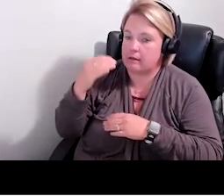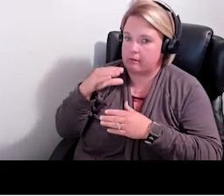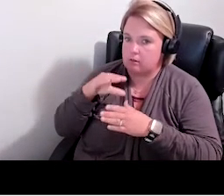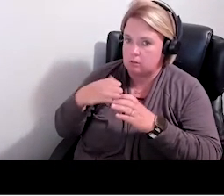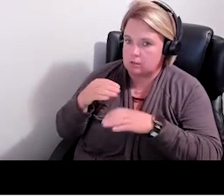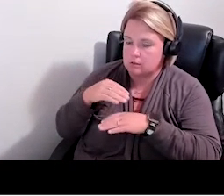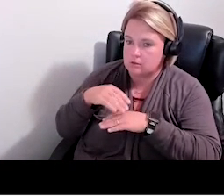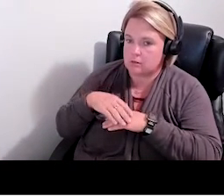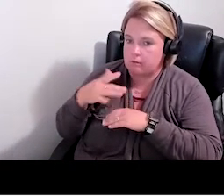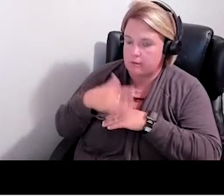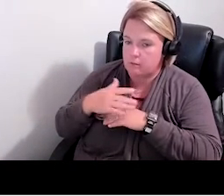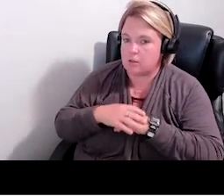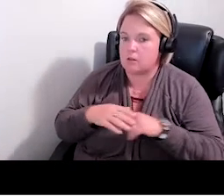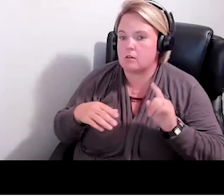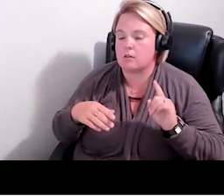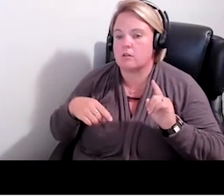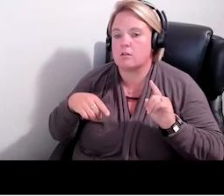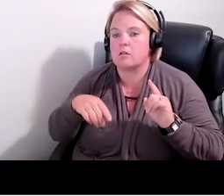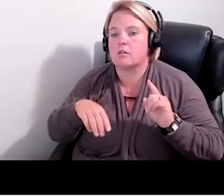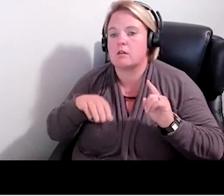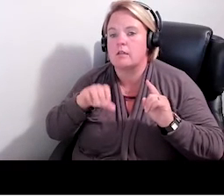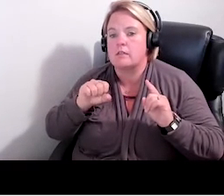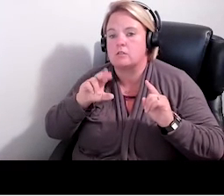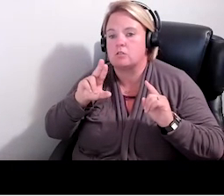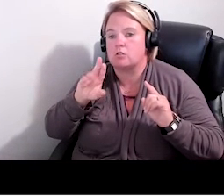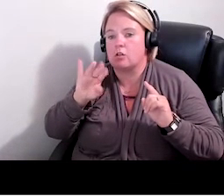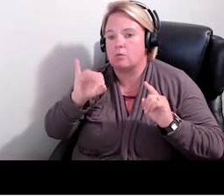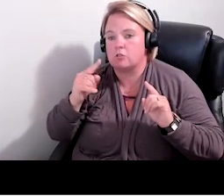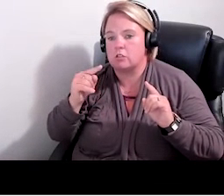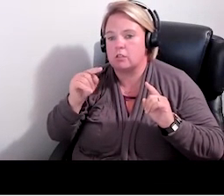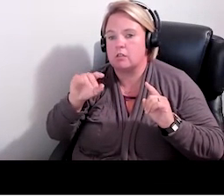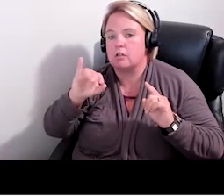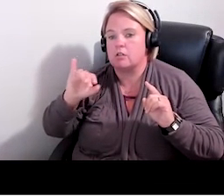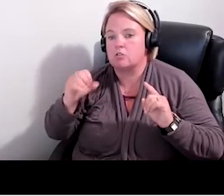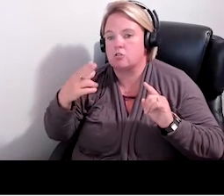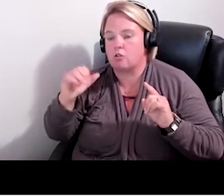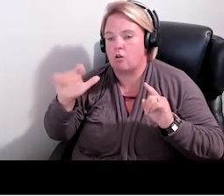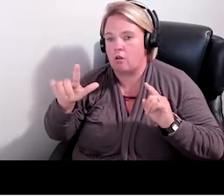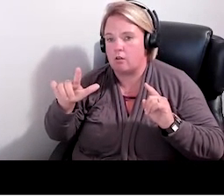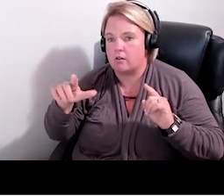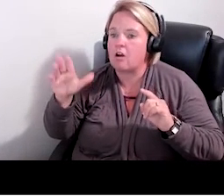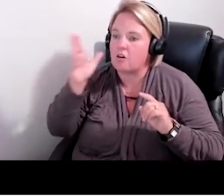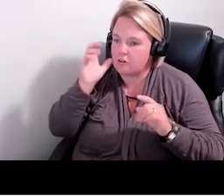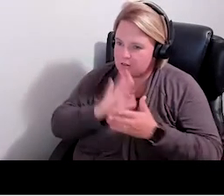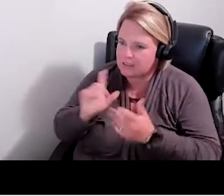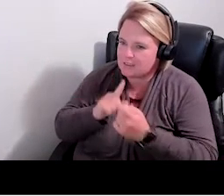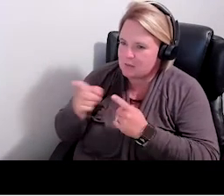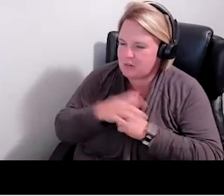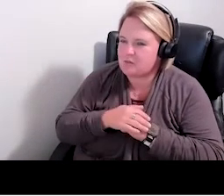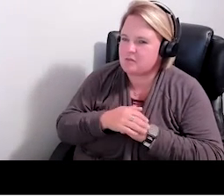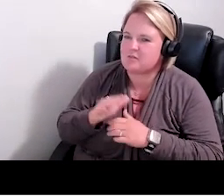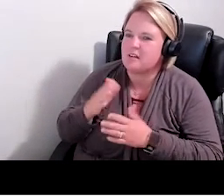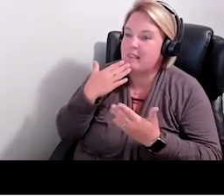I listening to? Sabjit Johal. Oh, okay. Johal. Nice to hear from you. Nice to meet you. Thank